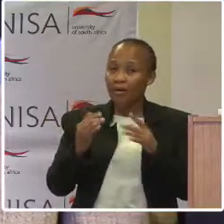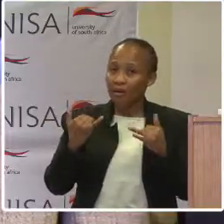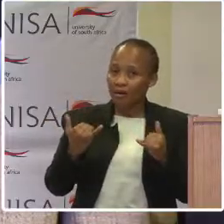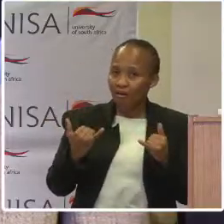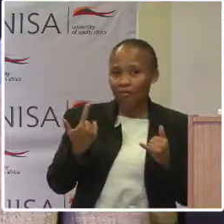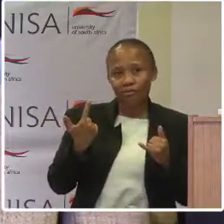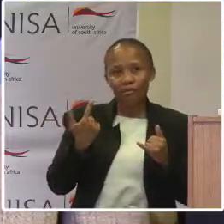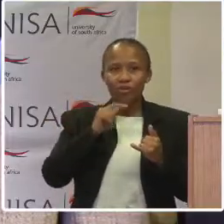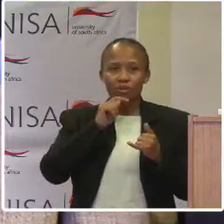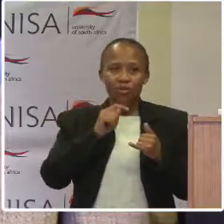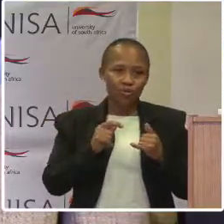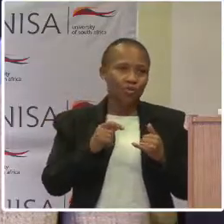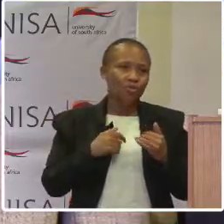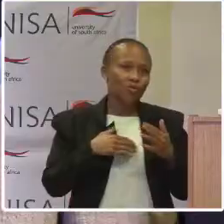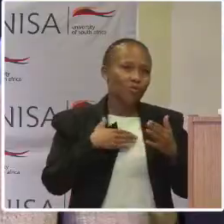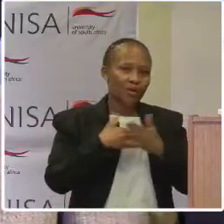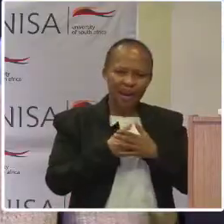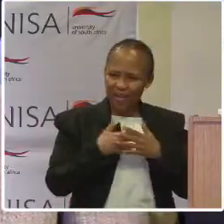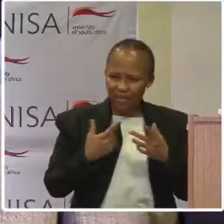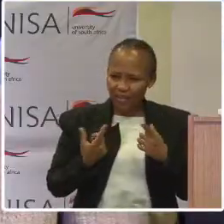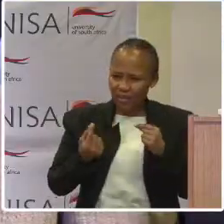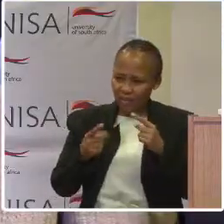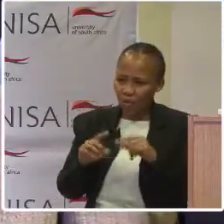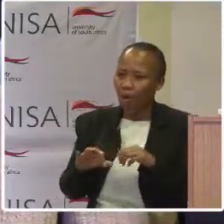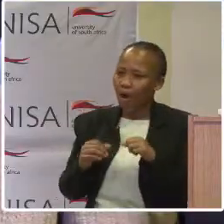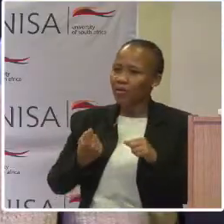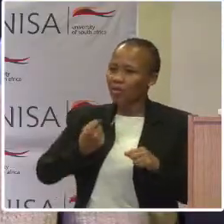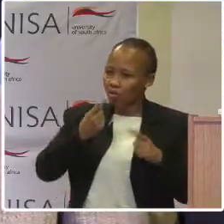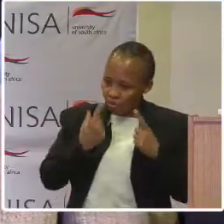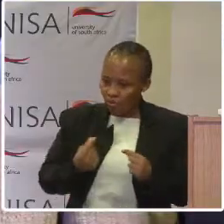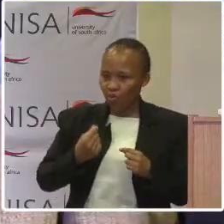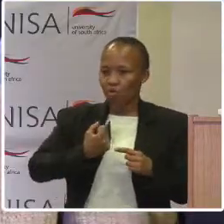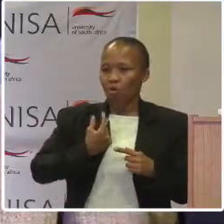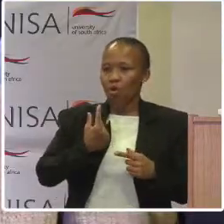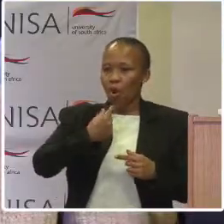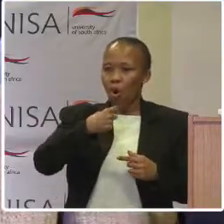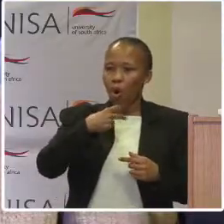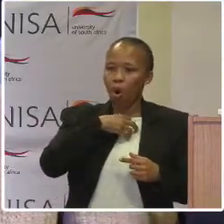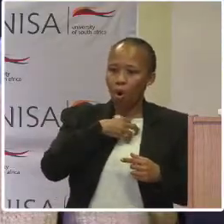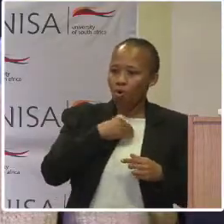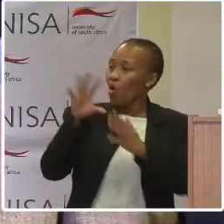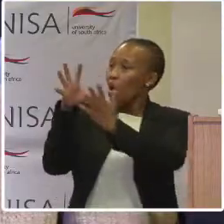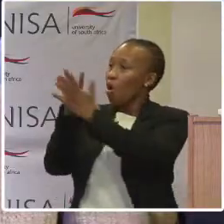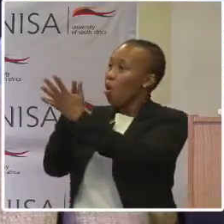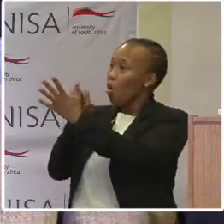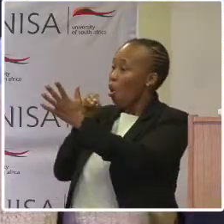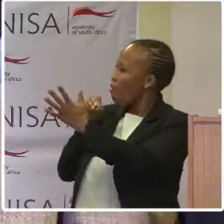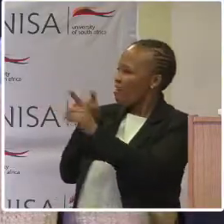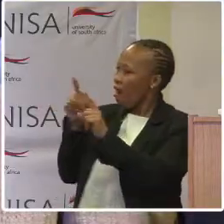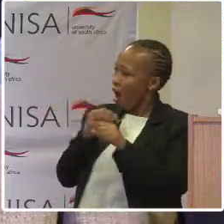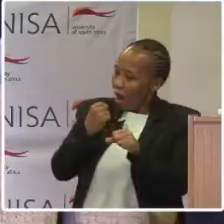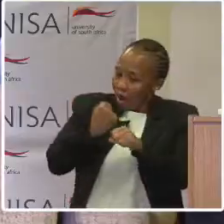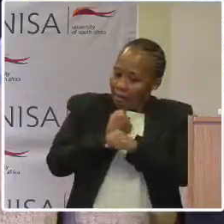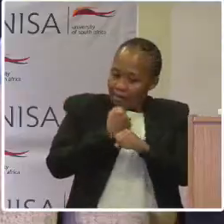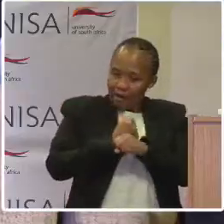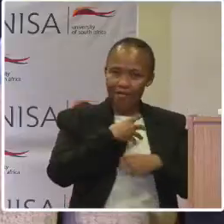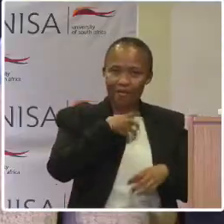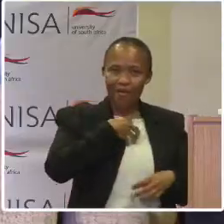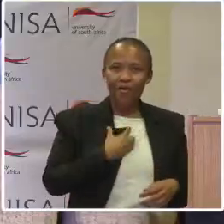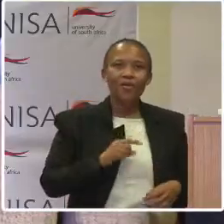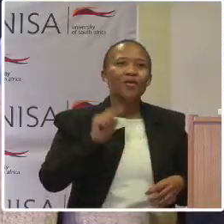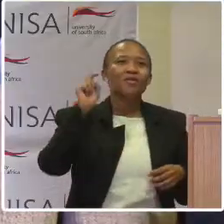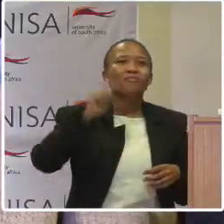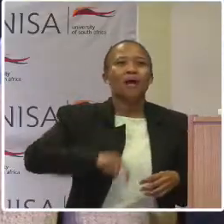have to replicate, you can make your own. And right now, definitely right now what we're researching, we're doing our own thing, and we're putting our